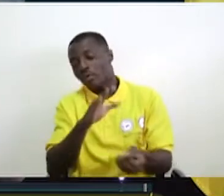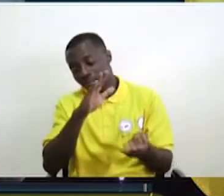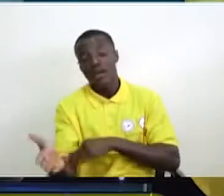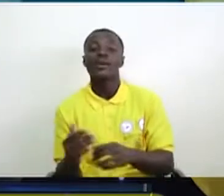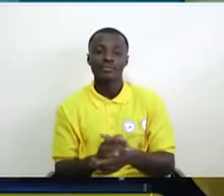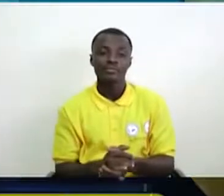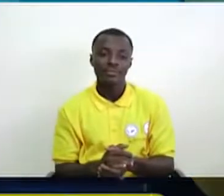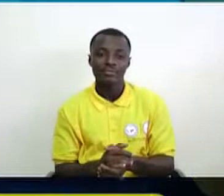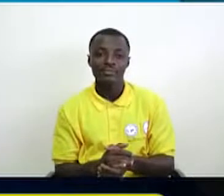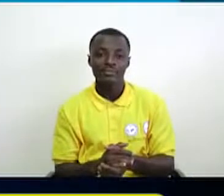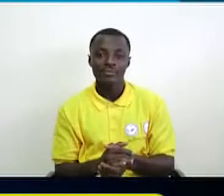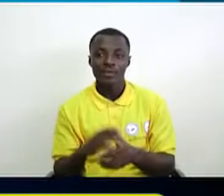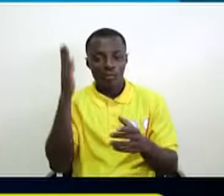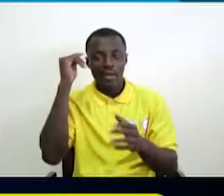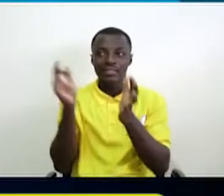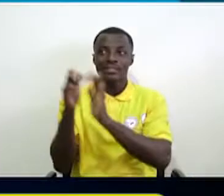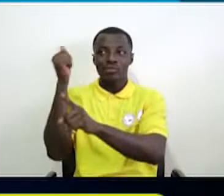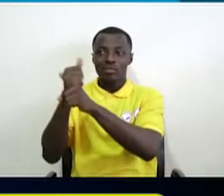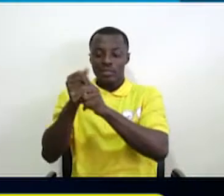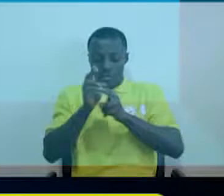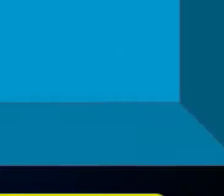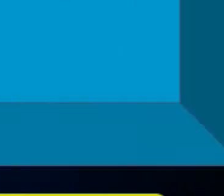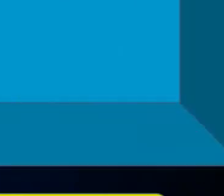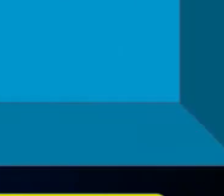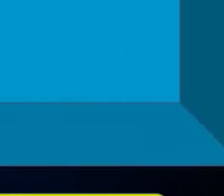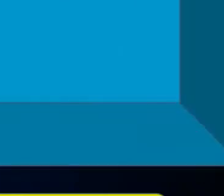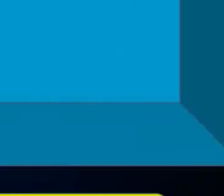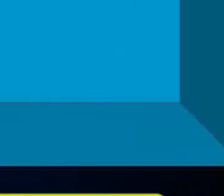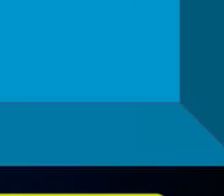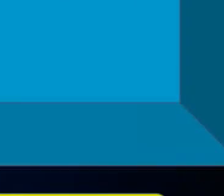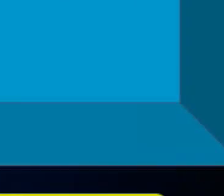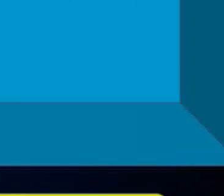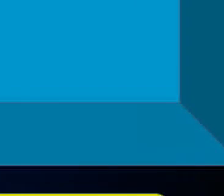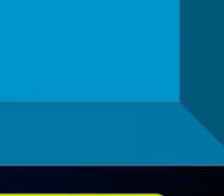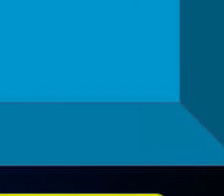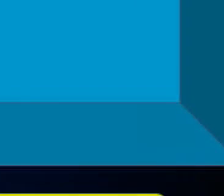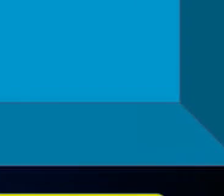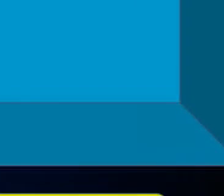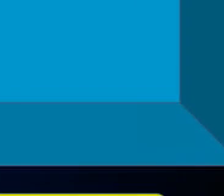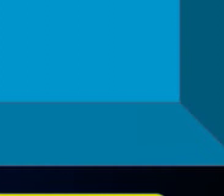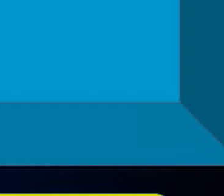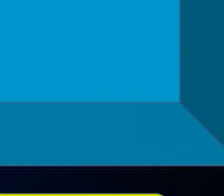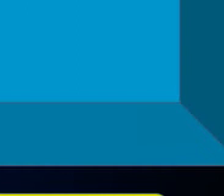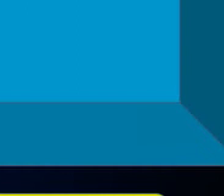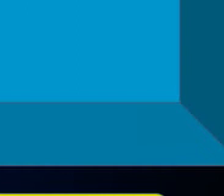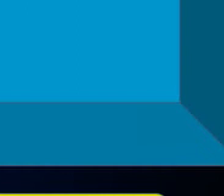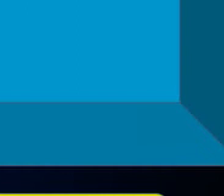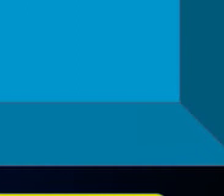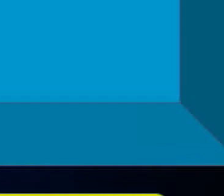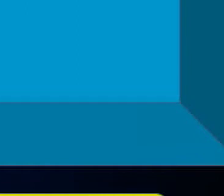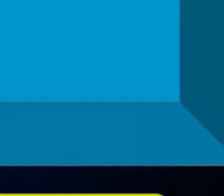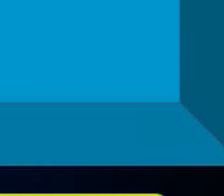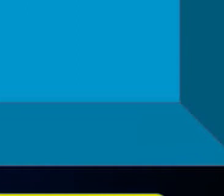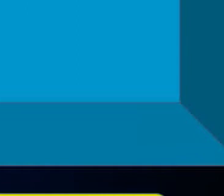full human being, na owu ise onipa mapa, with a genuine human body, onipa na